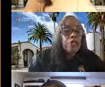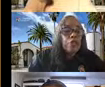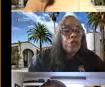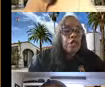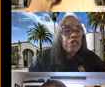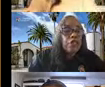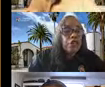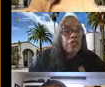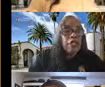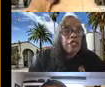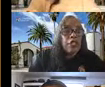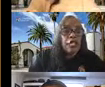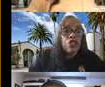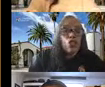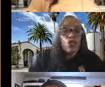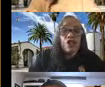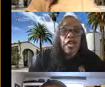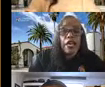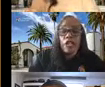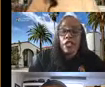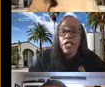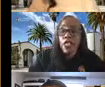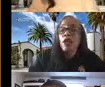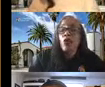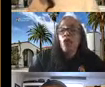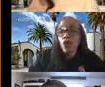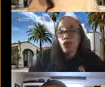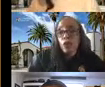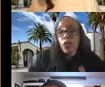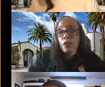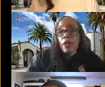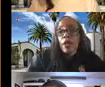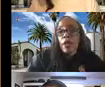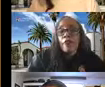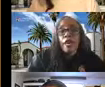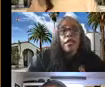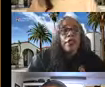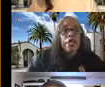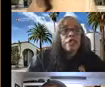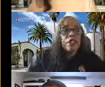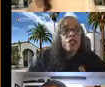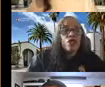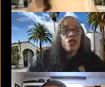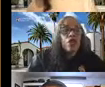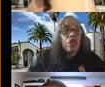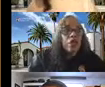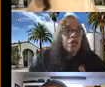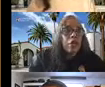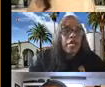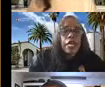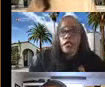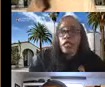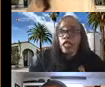other thing that we have discovered is that intrusive counseling works. And that is, you know,